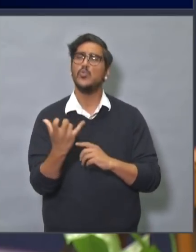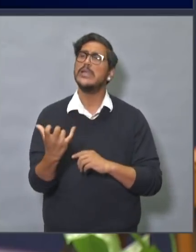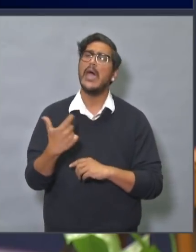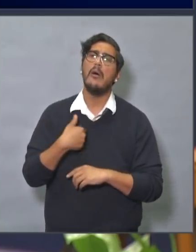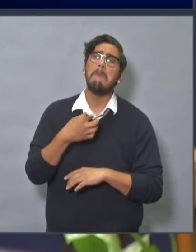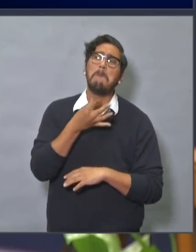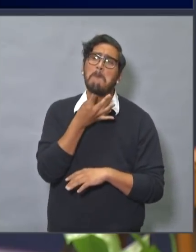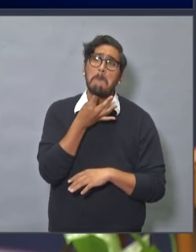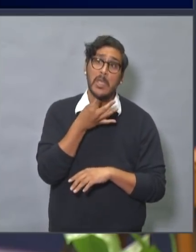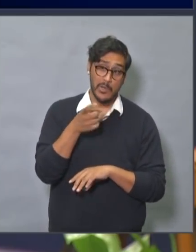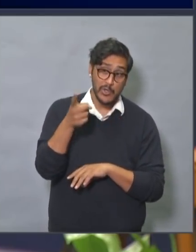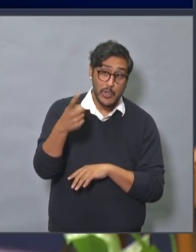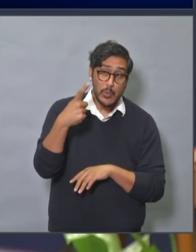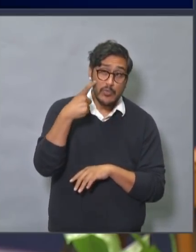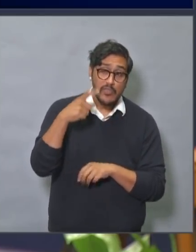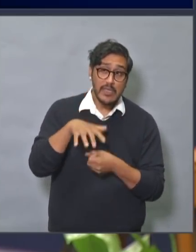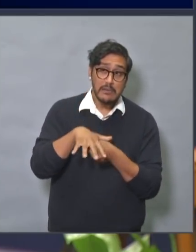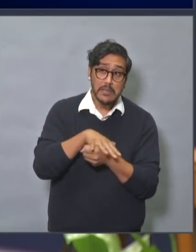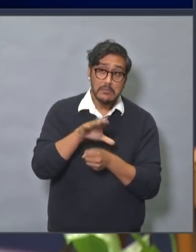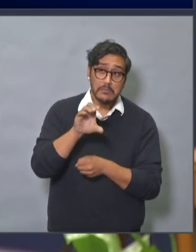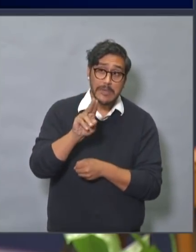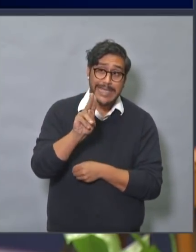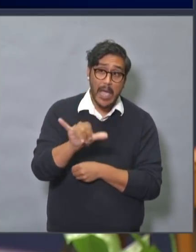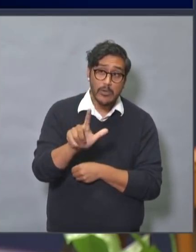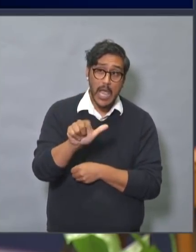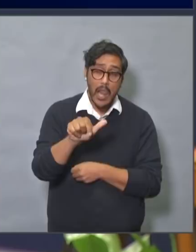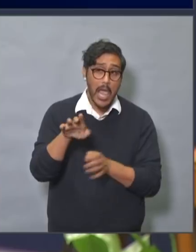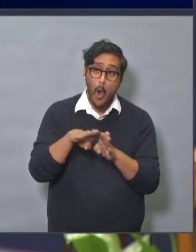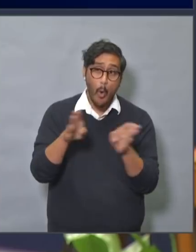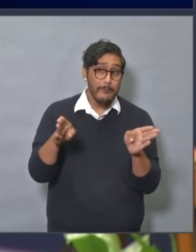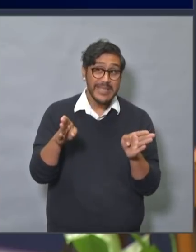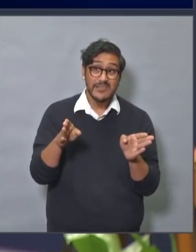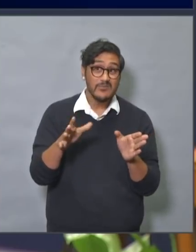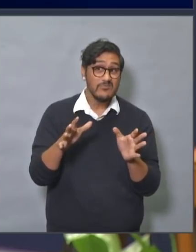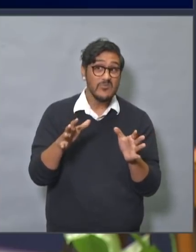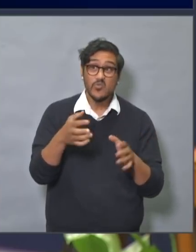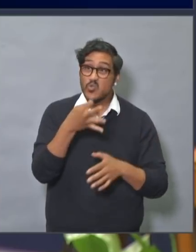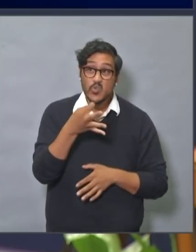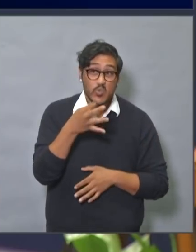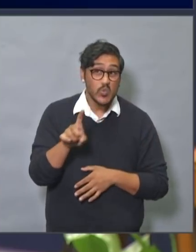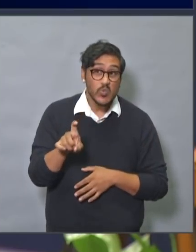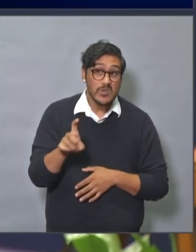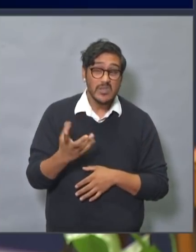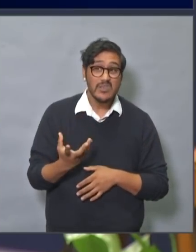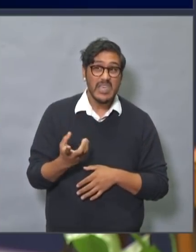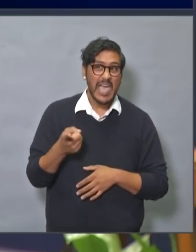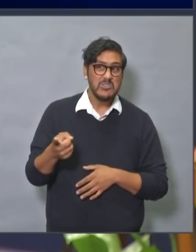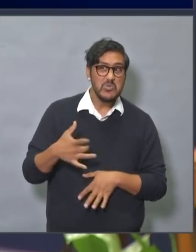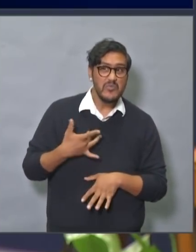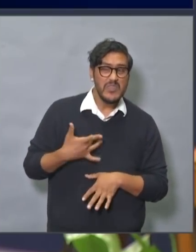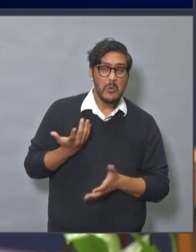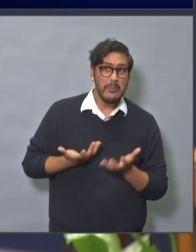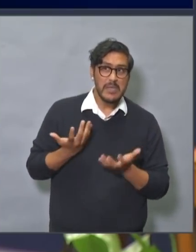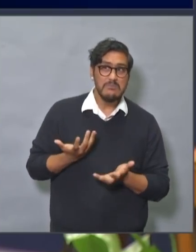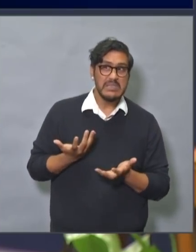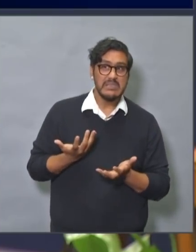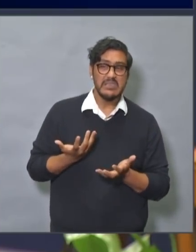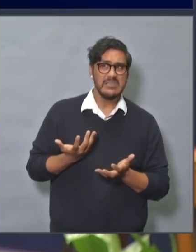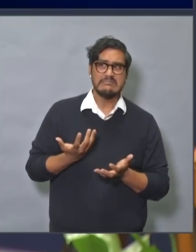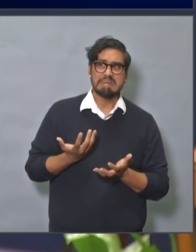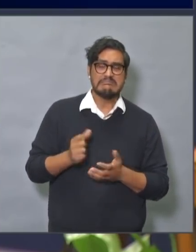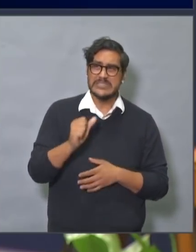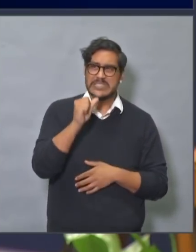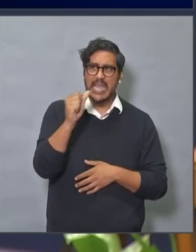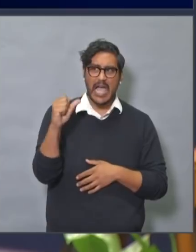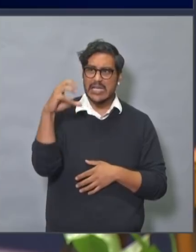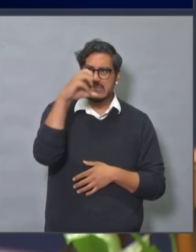that the county opened too soon? And do you feel like there was an underestimation of the possibility